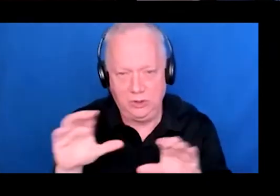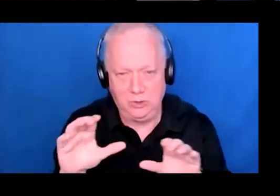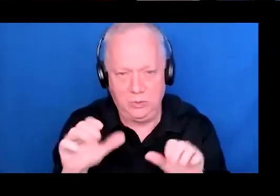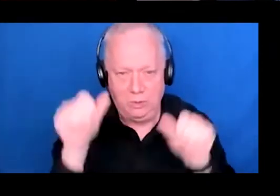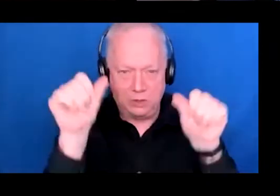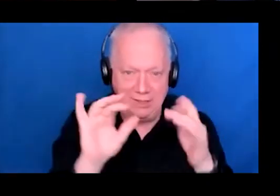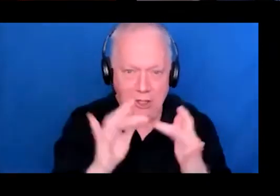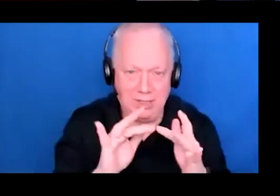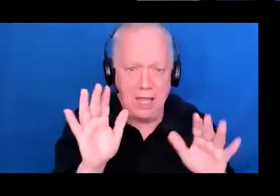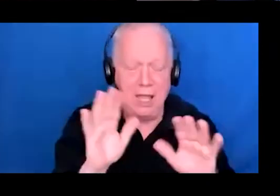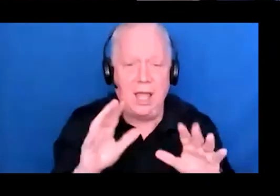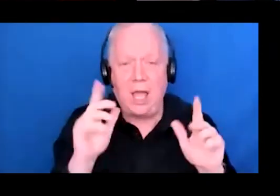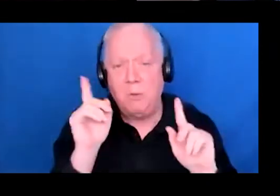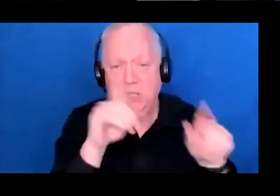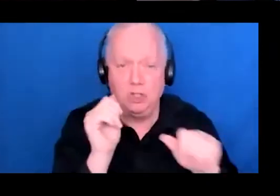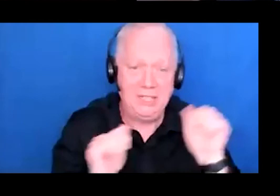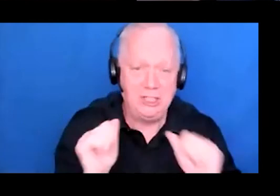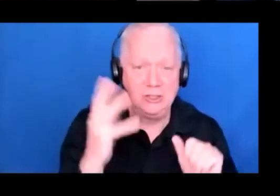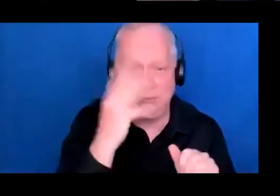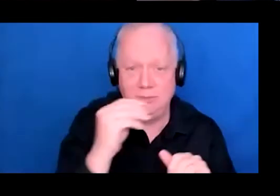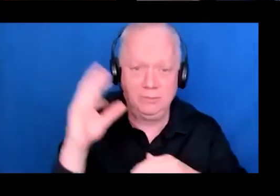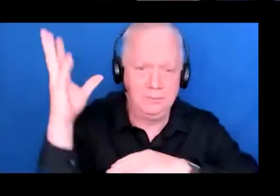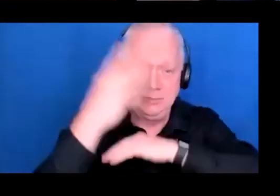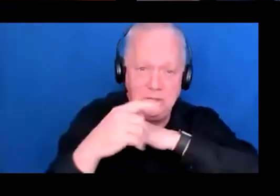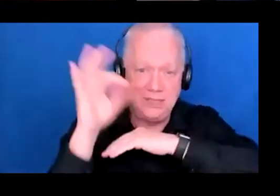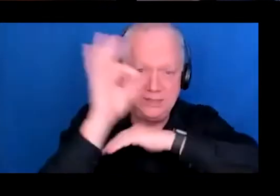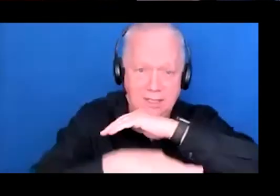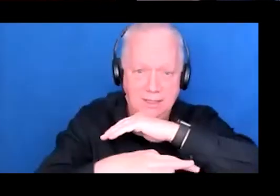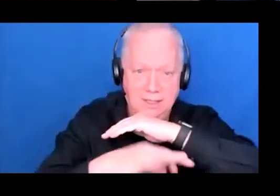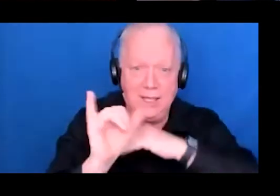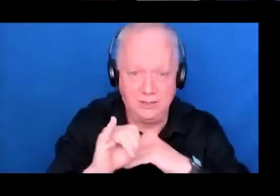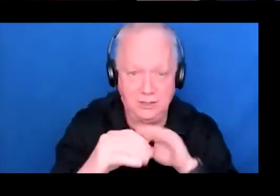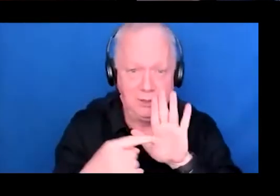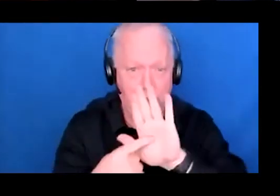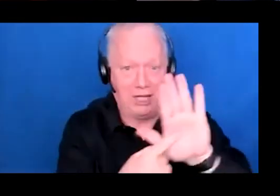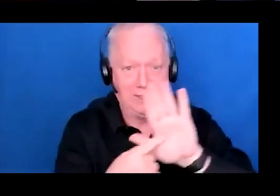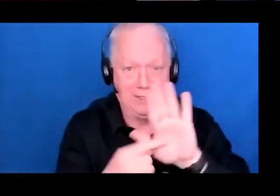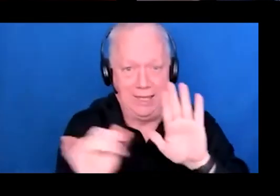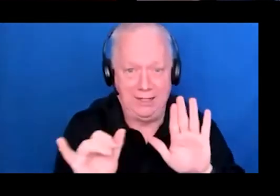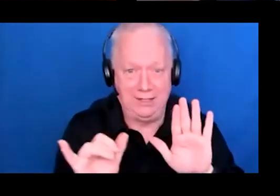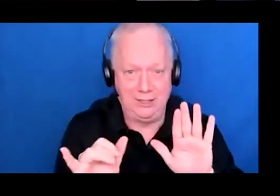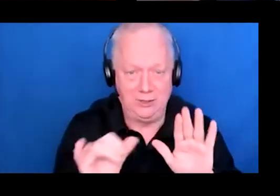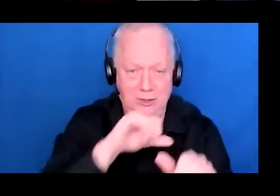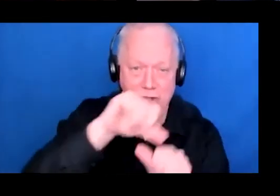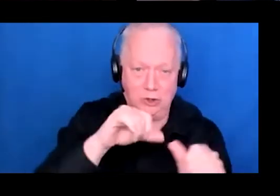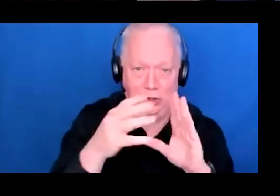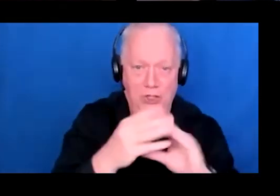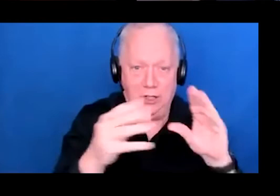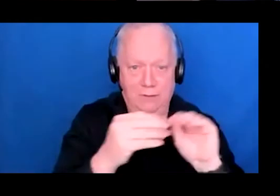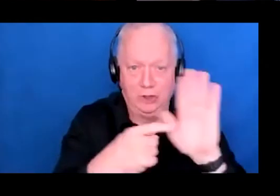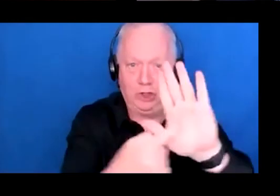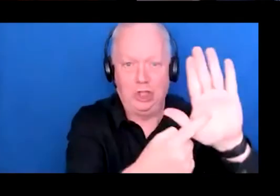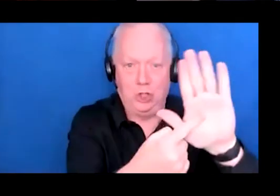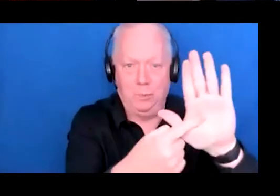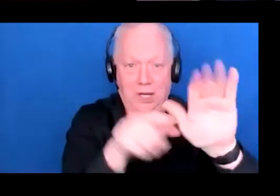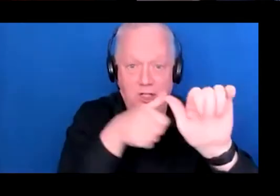things on the internet. Hey, I went to the beach, look at the beautiful sunset. And sort of that's like the projected, like, you know, social narrative that you project out there. But